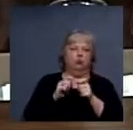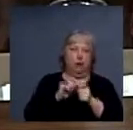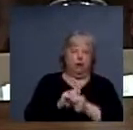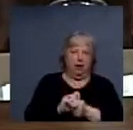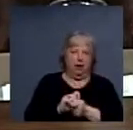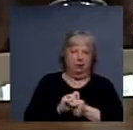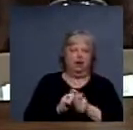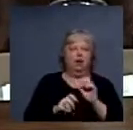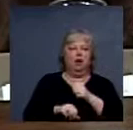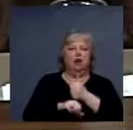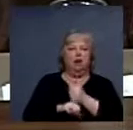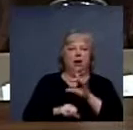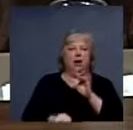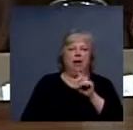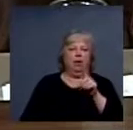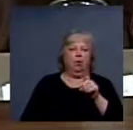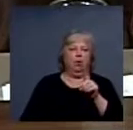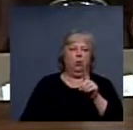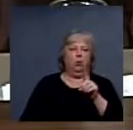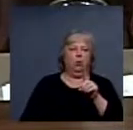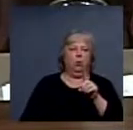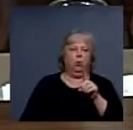PDC located at